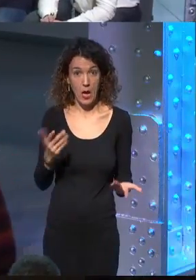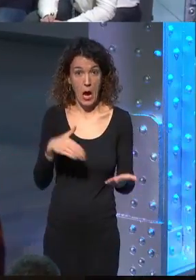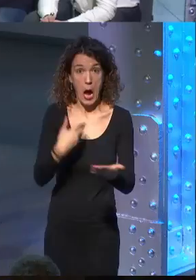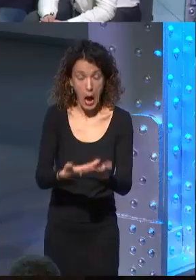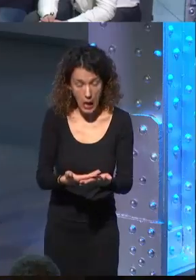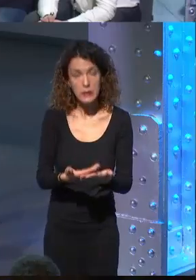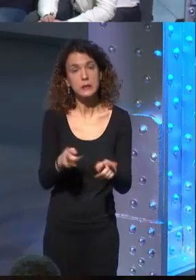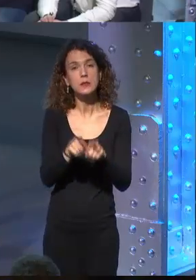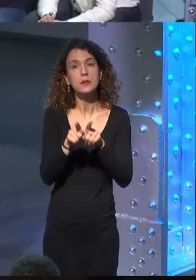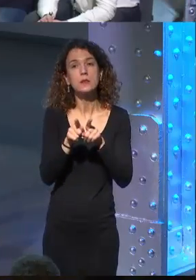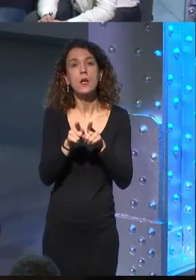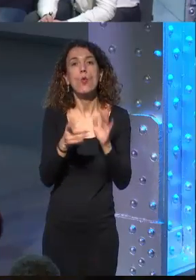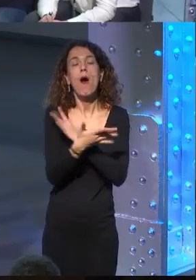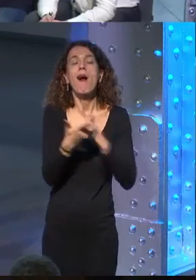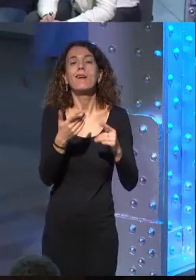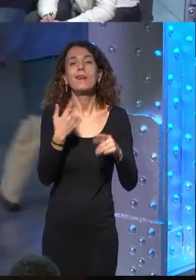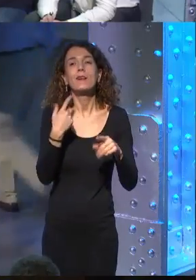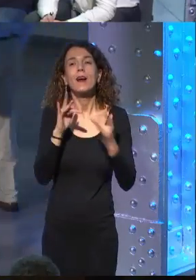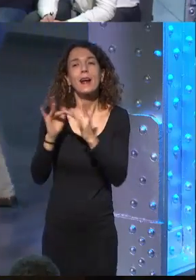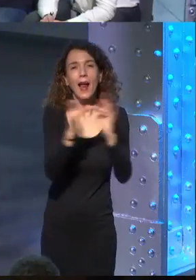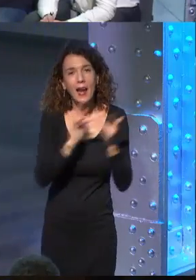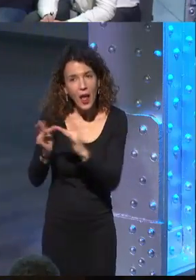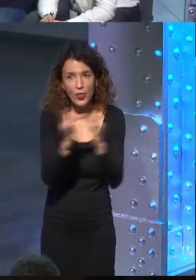strangers. And I think there's a